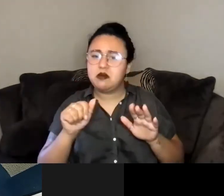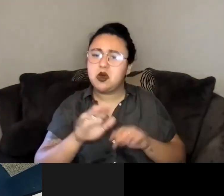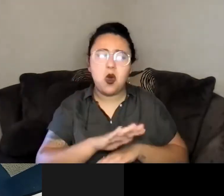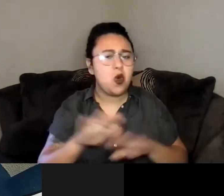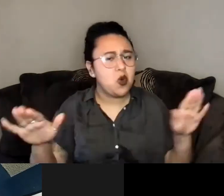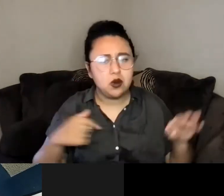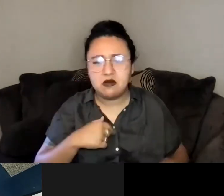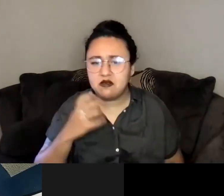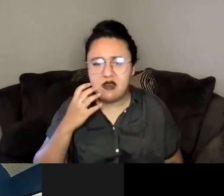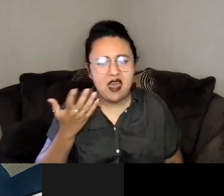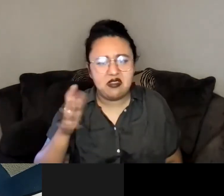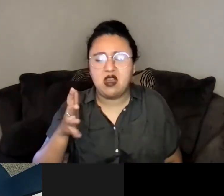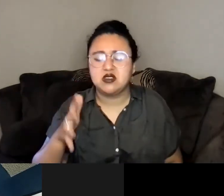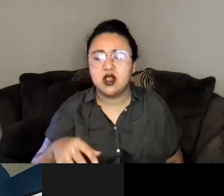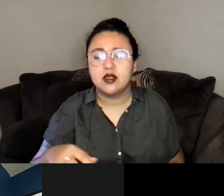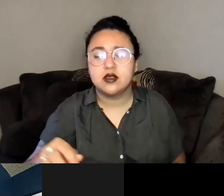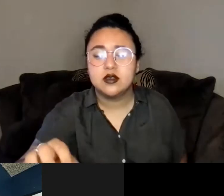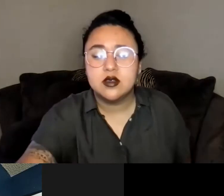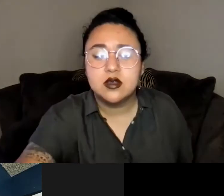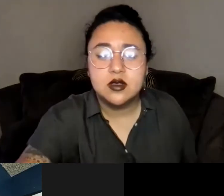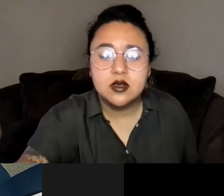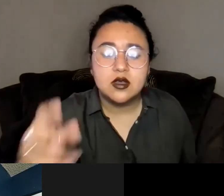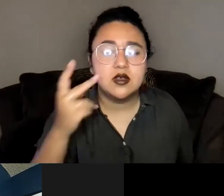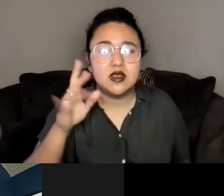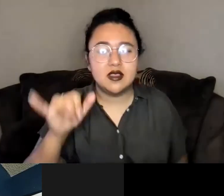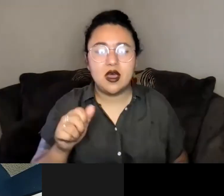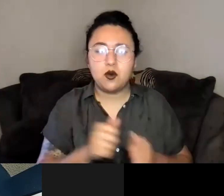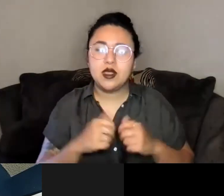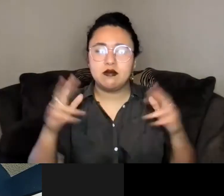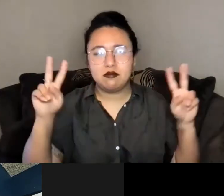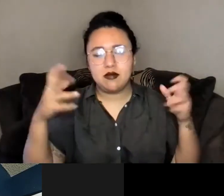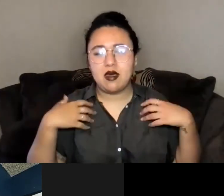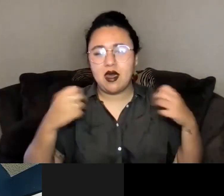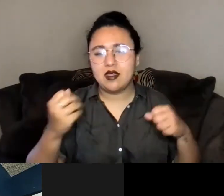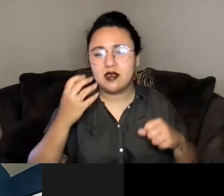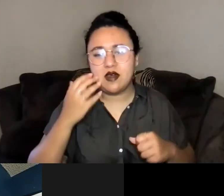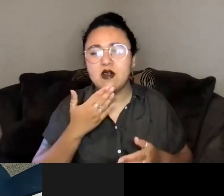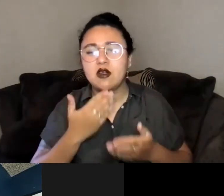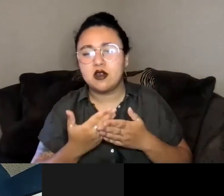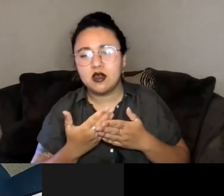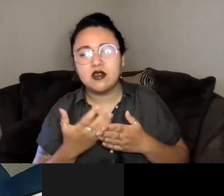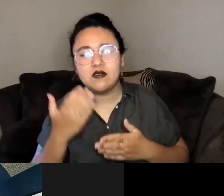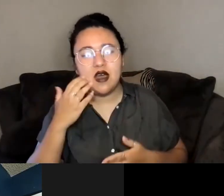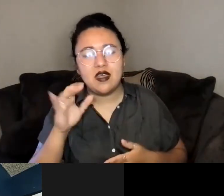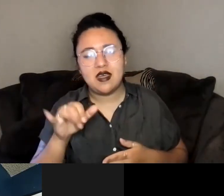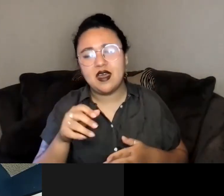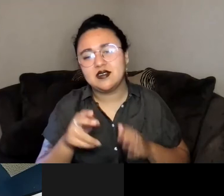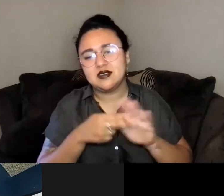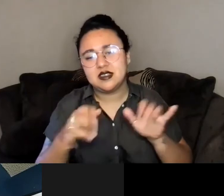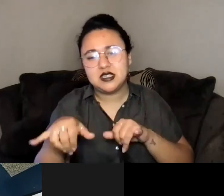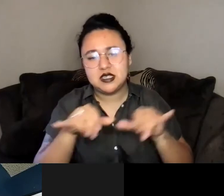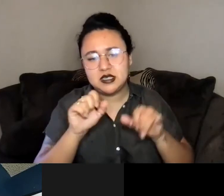that a lot with like sort of like the healthy fatty or the good fatty, those kind of stereotypes. And I think that requires